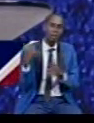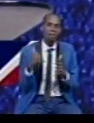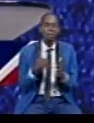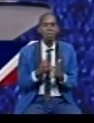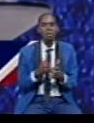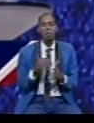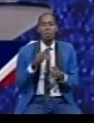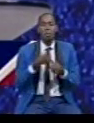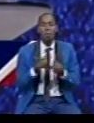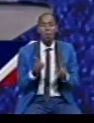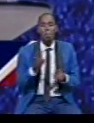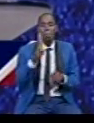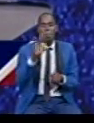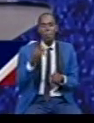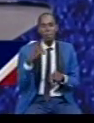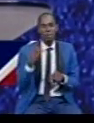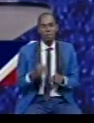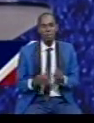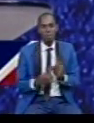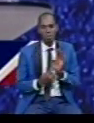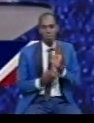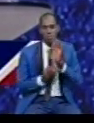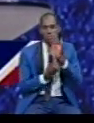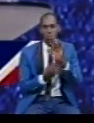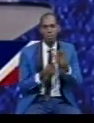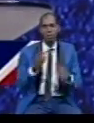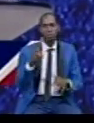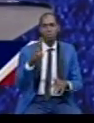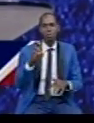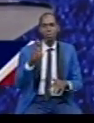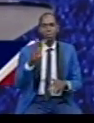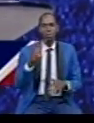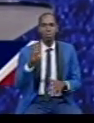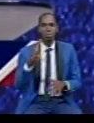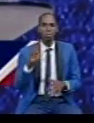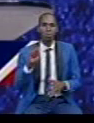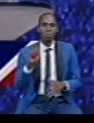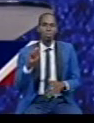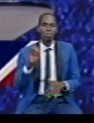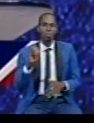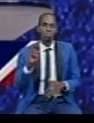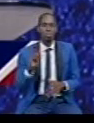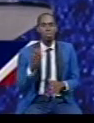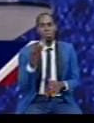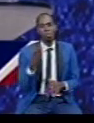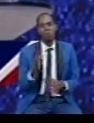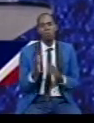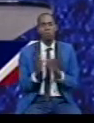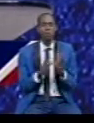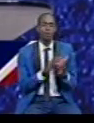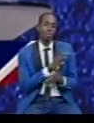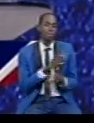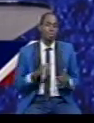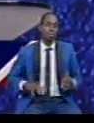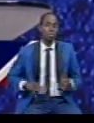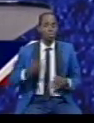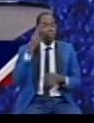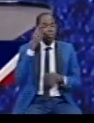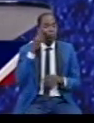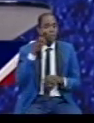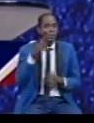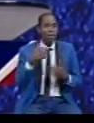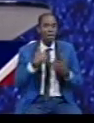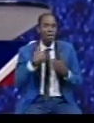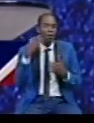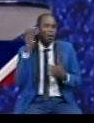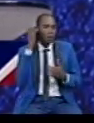the revelation of Jesus Christ. In verse 13, for ye have heard